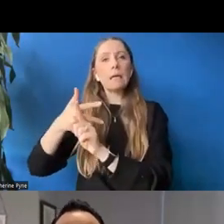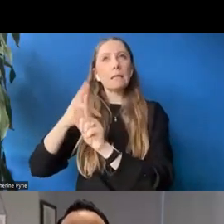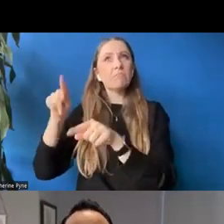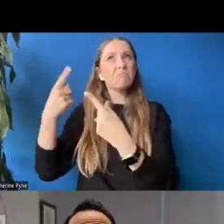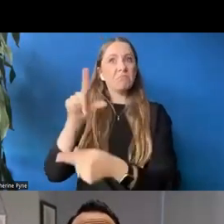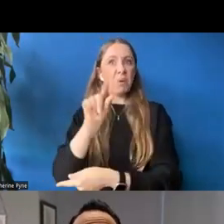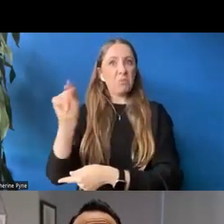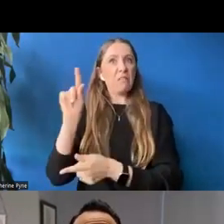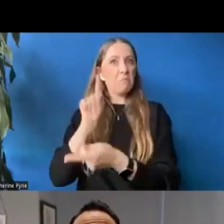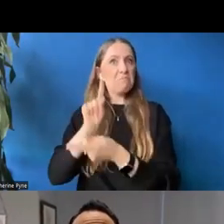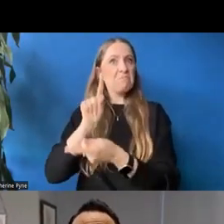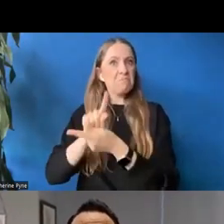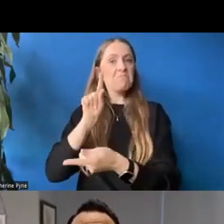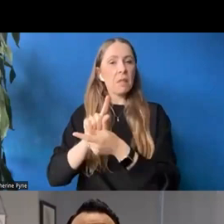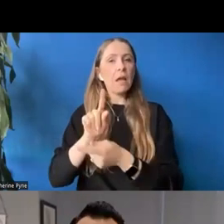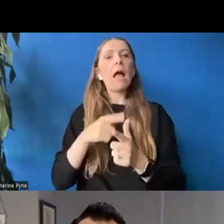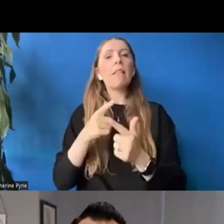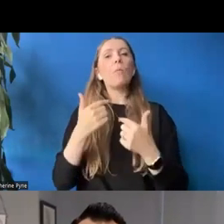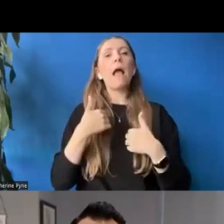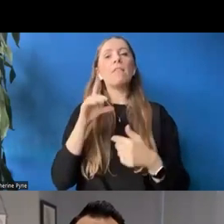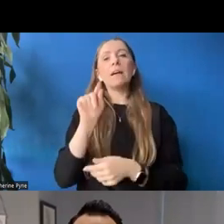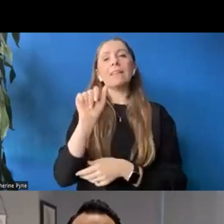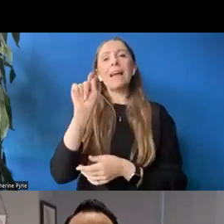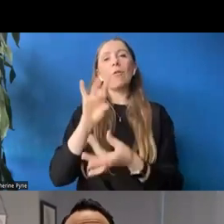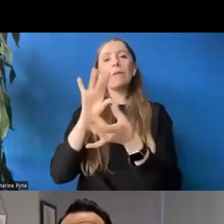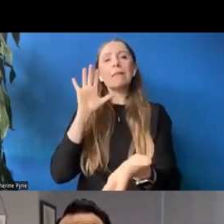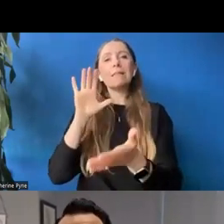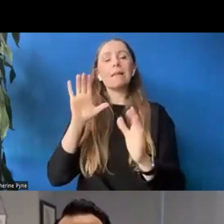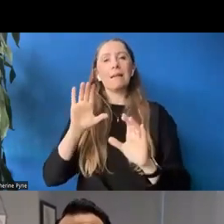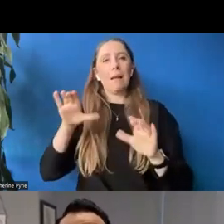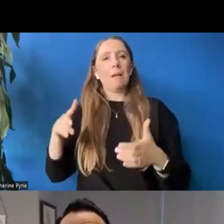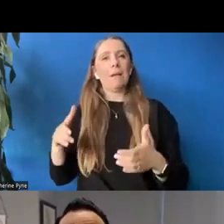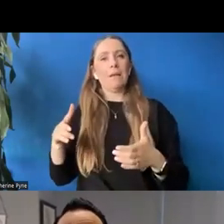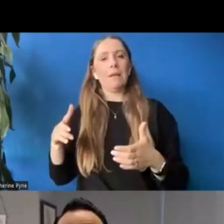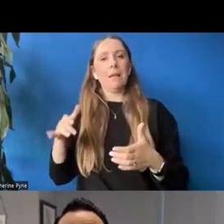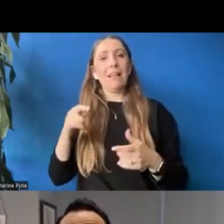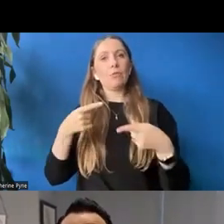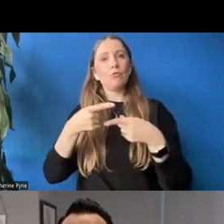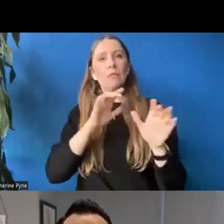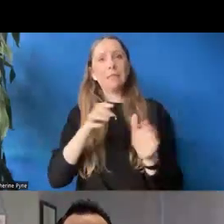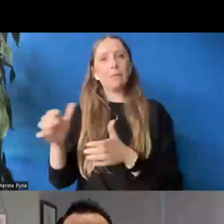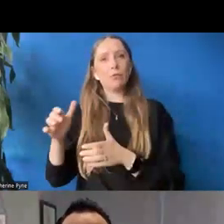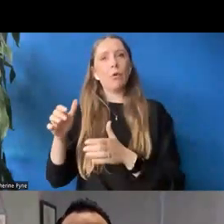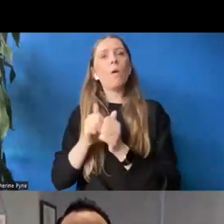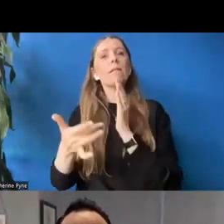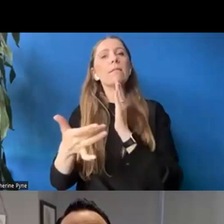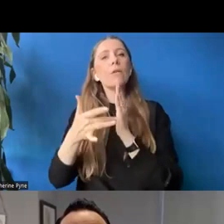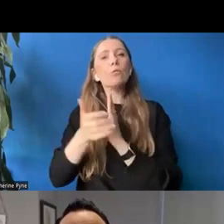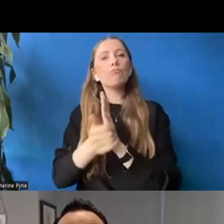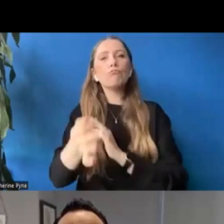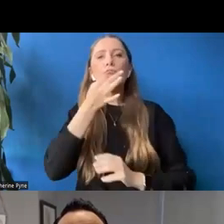2020. We're also overseen by a data release committee. This is also a cross-sector group, including technical